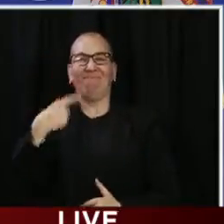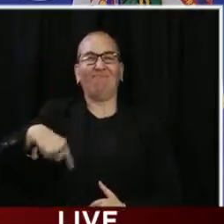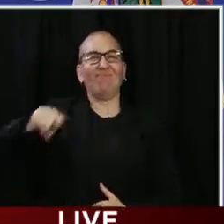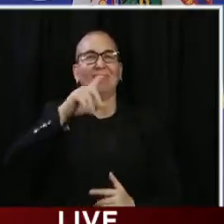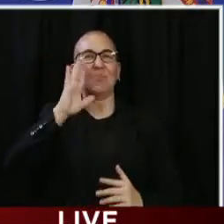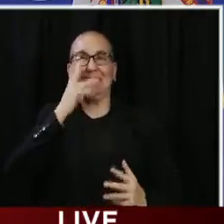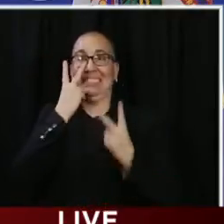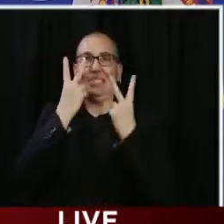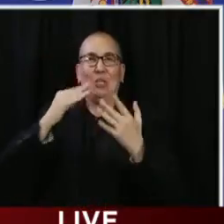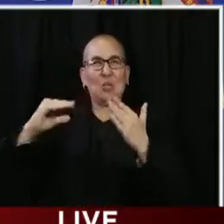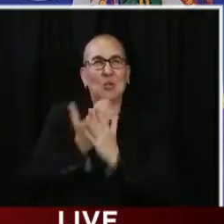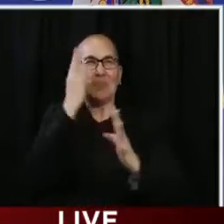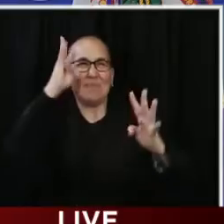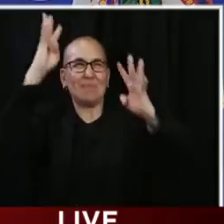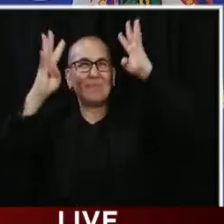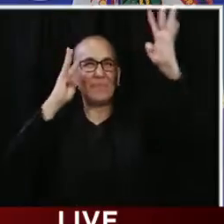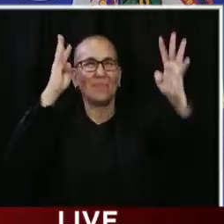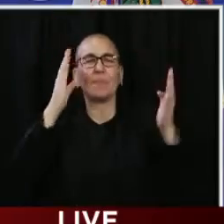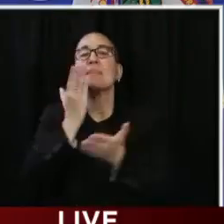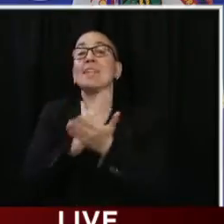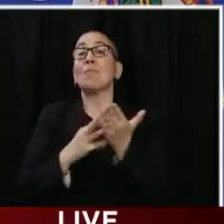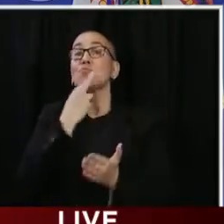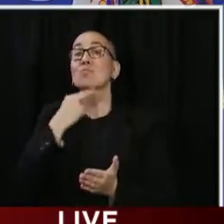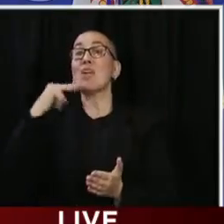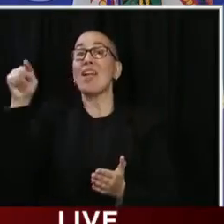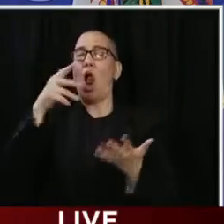important step forward to begin to get that dine-in